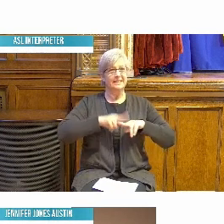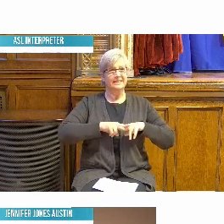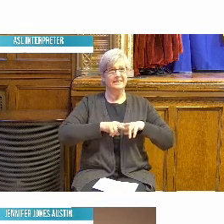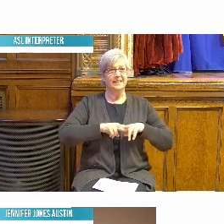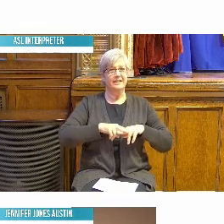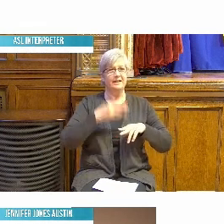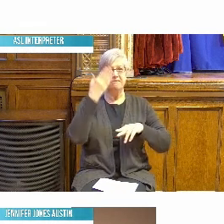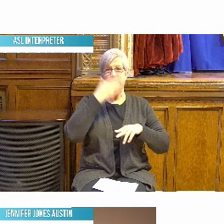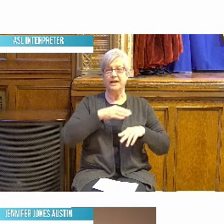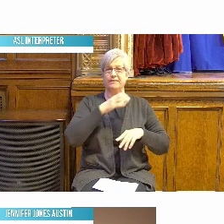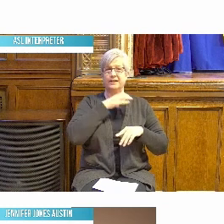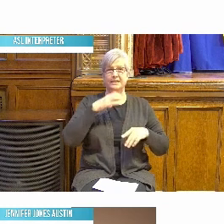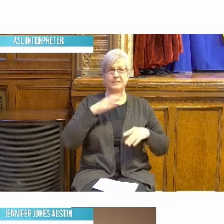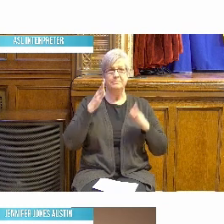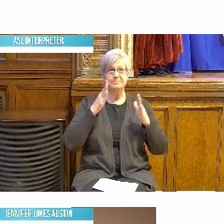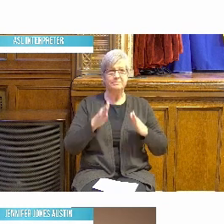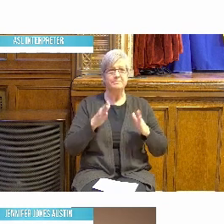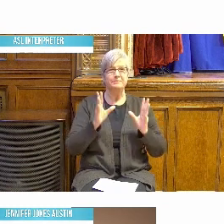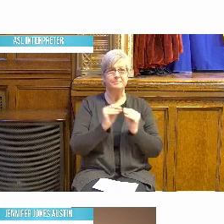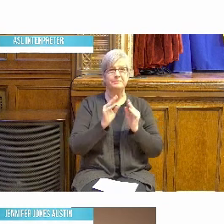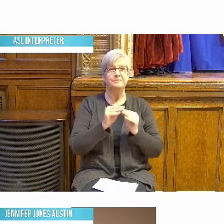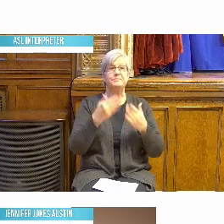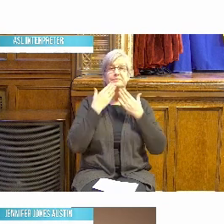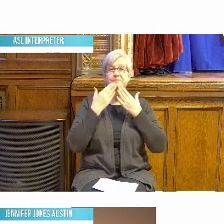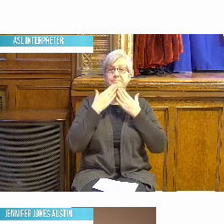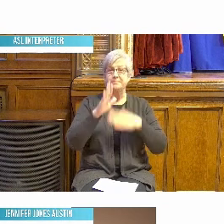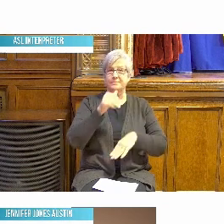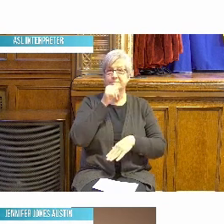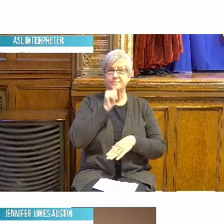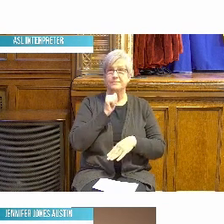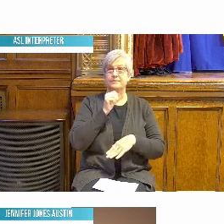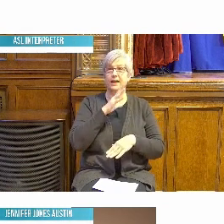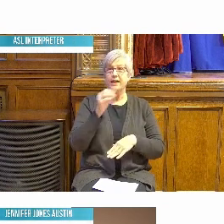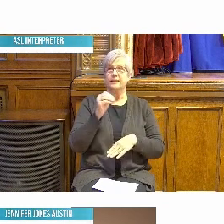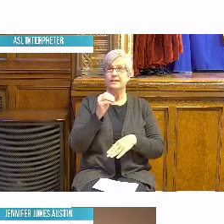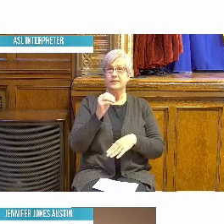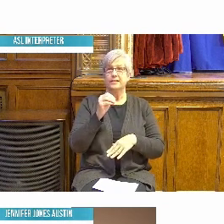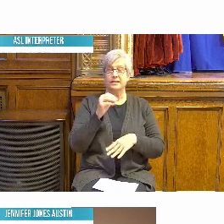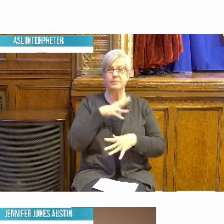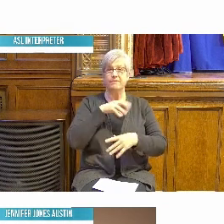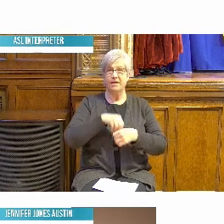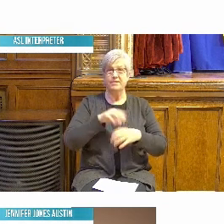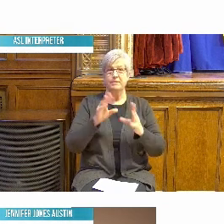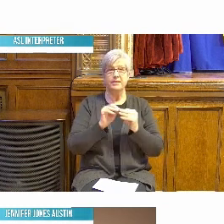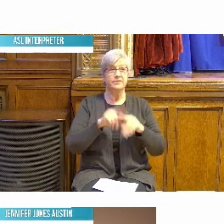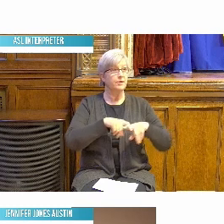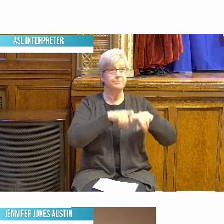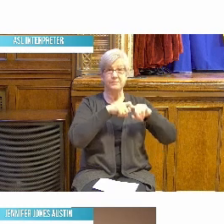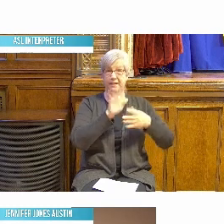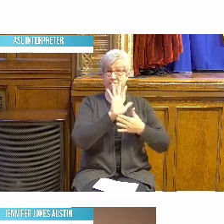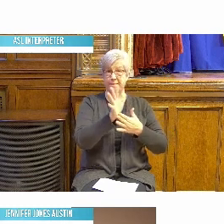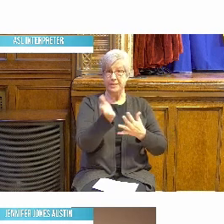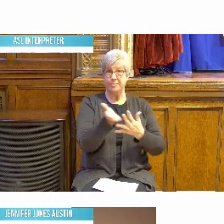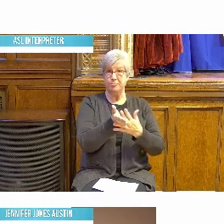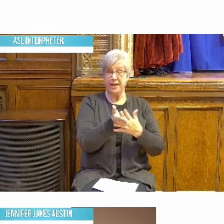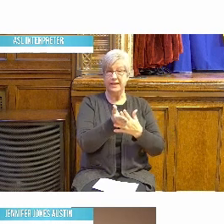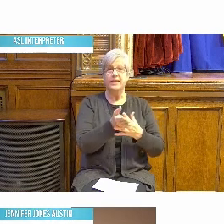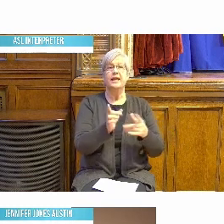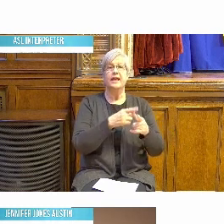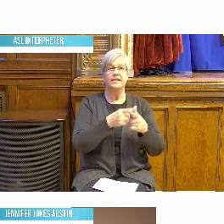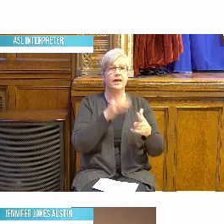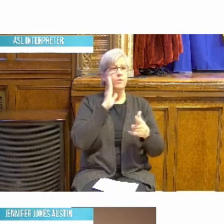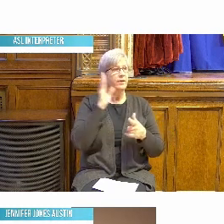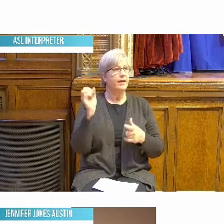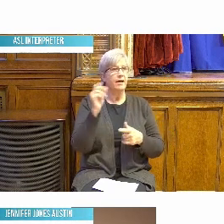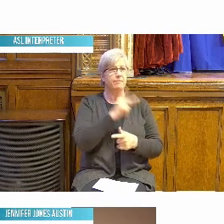a commission's business meeting, but we thank you for your patience and being part of today's meeting. So we'll take a brief 5-minute break, and then we'll